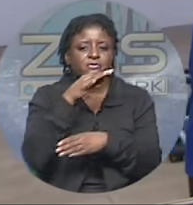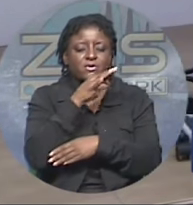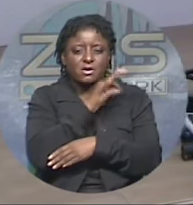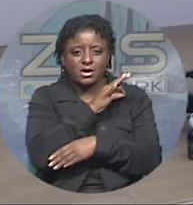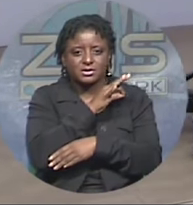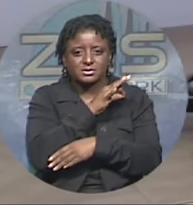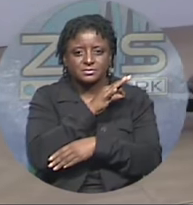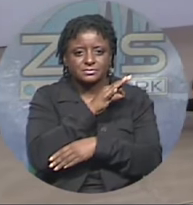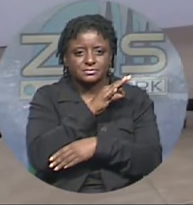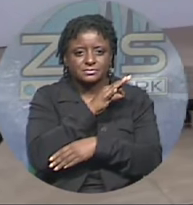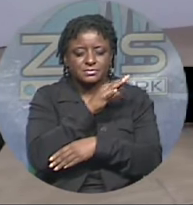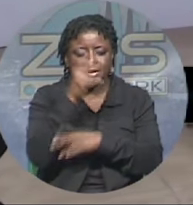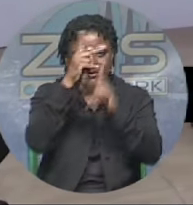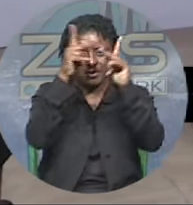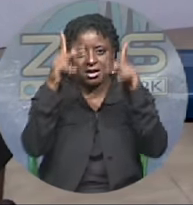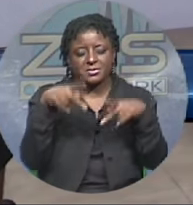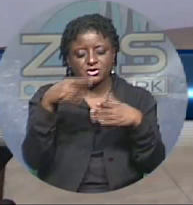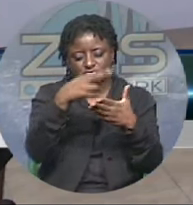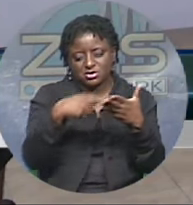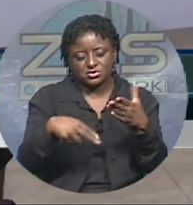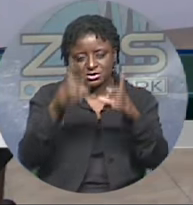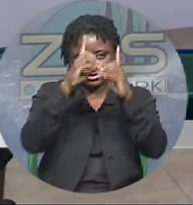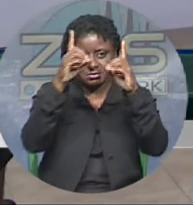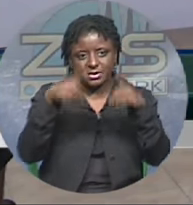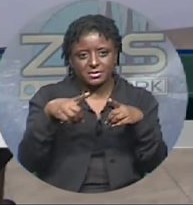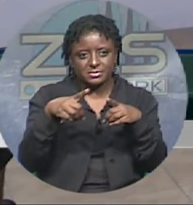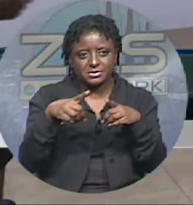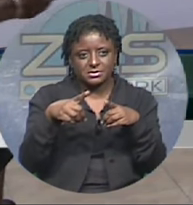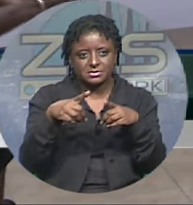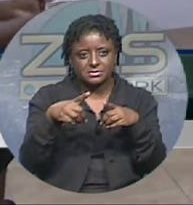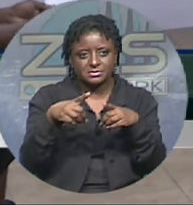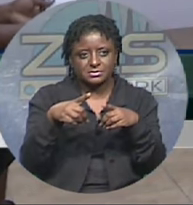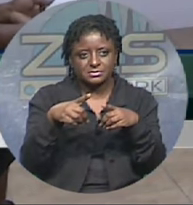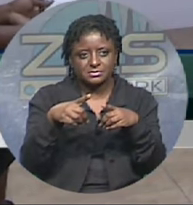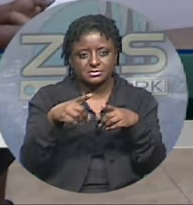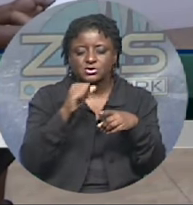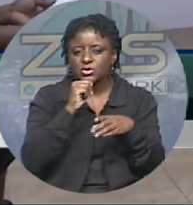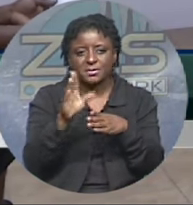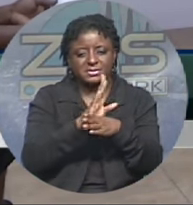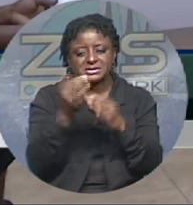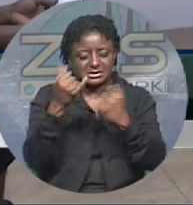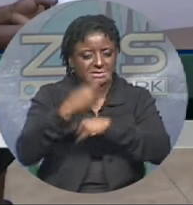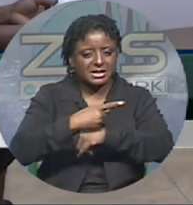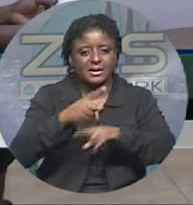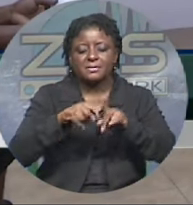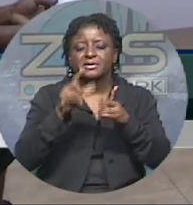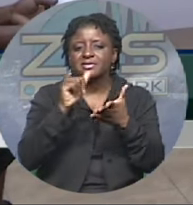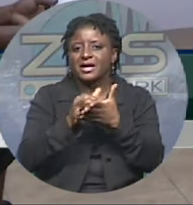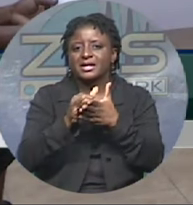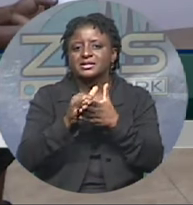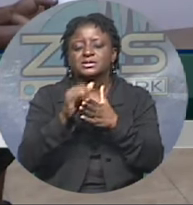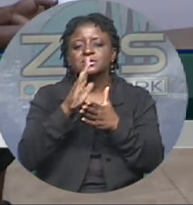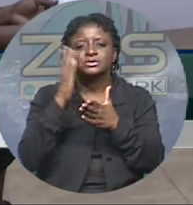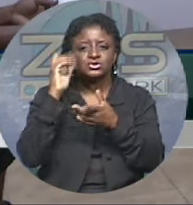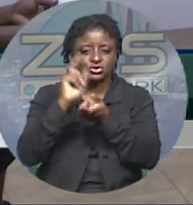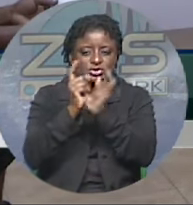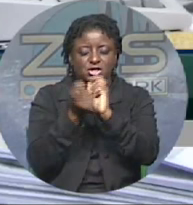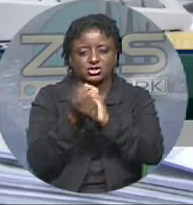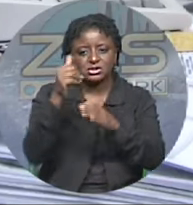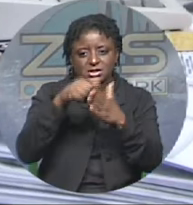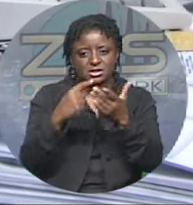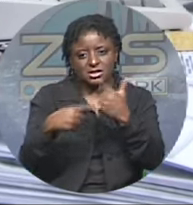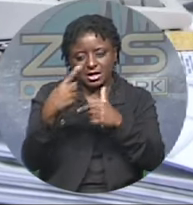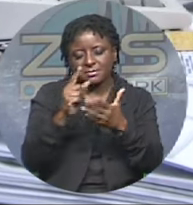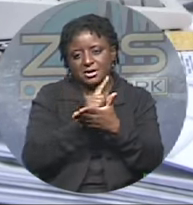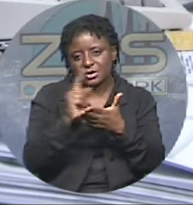The Parliamentary Registration Department is not so busy this day, but that's all expected to change in the coming weeks as voter registration in the